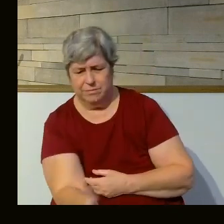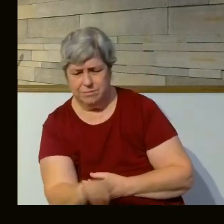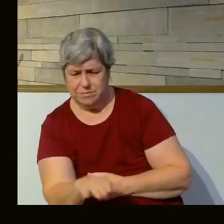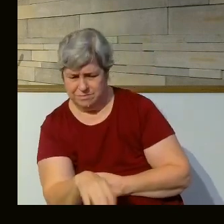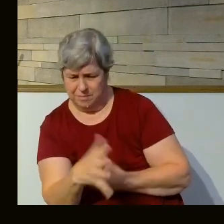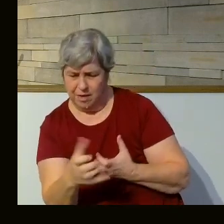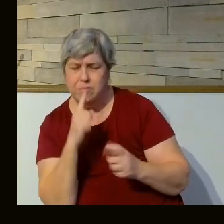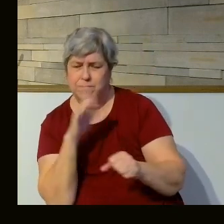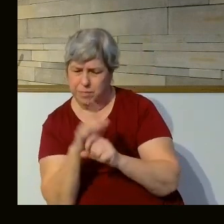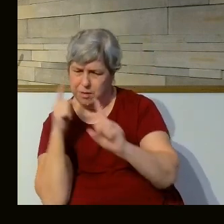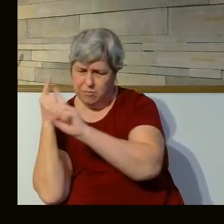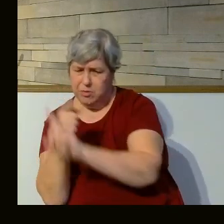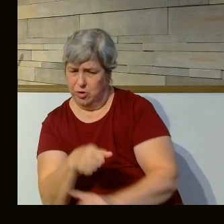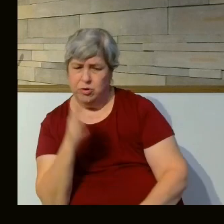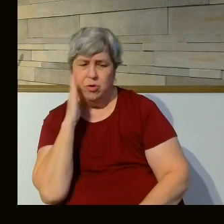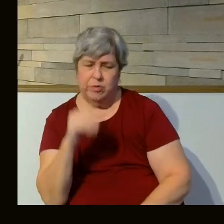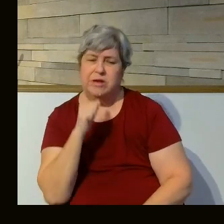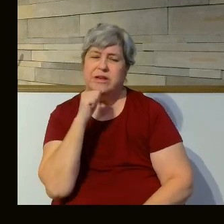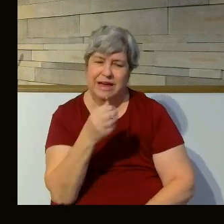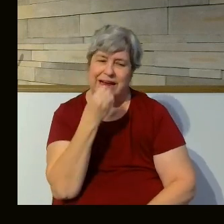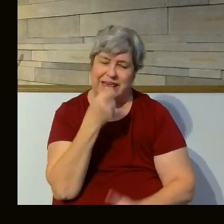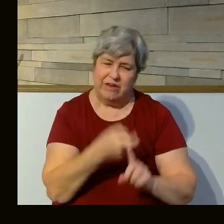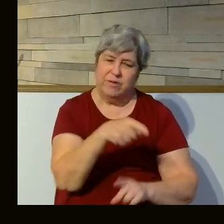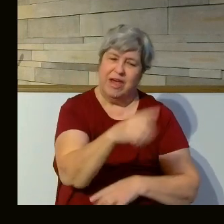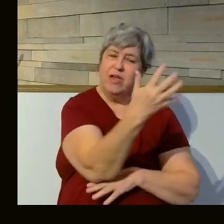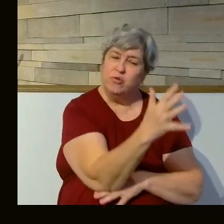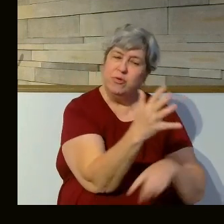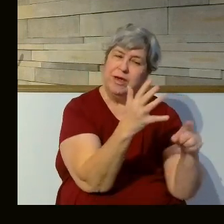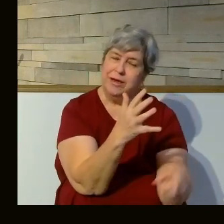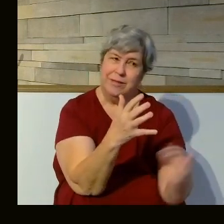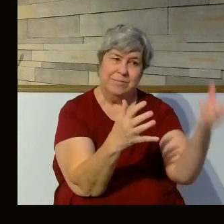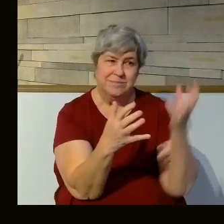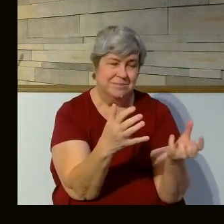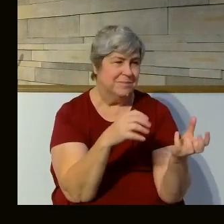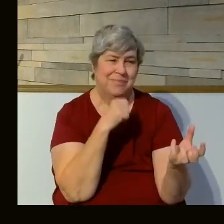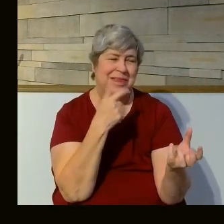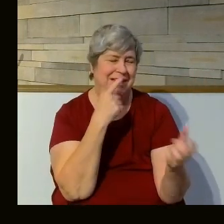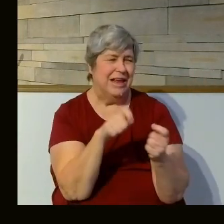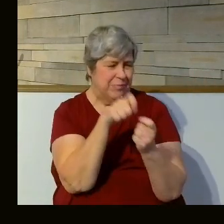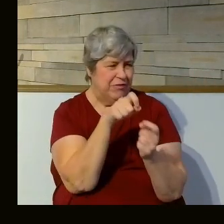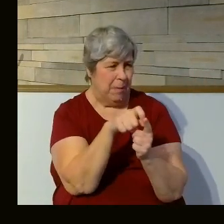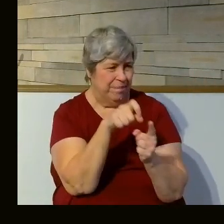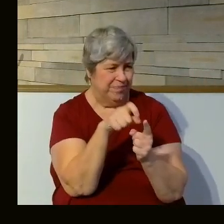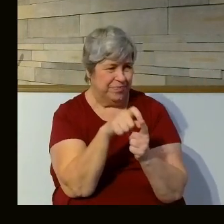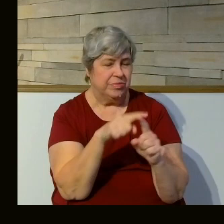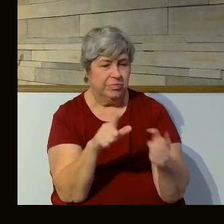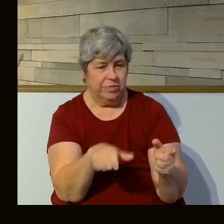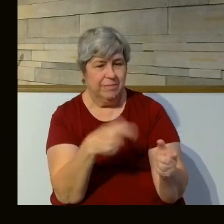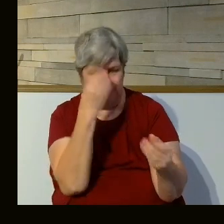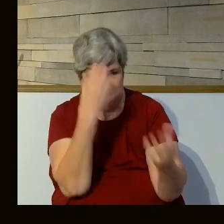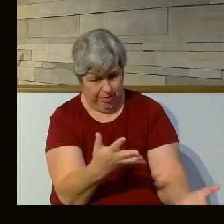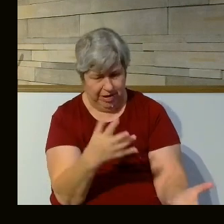effect of, "I want you to commit to me that you are not going to eat from that tree right there"? I mean, he didn't say those words, but obedience is